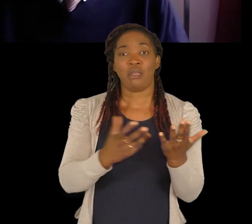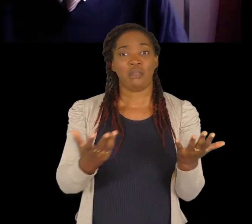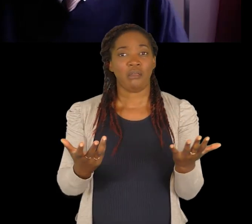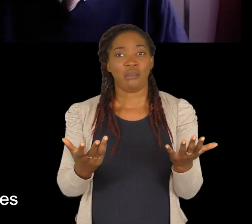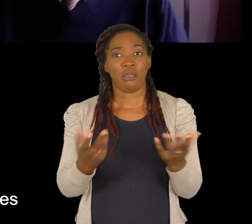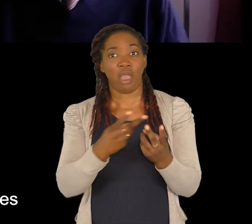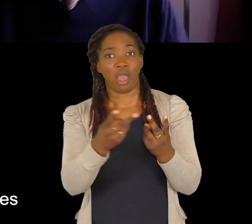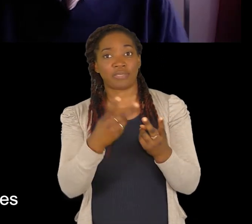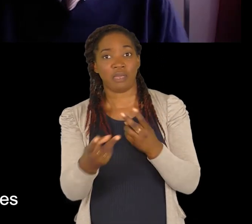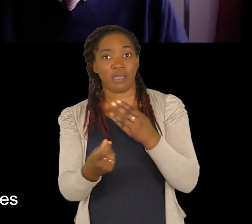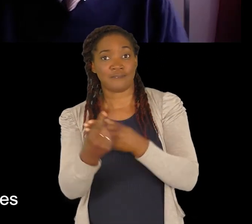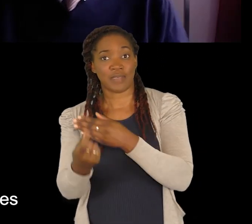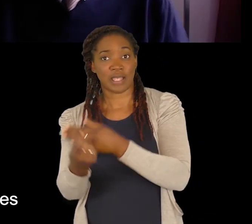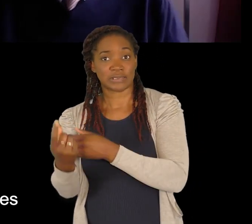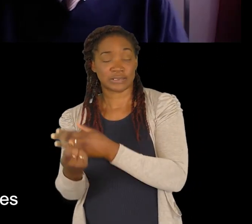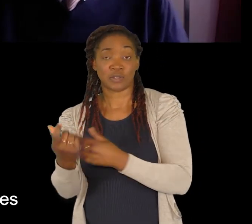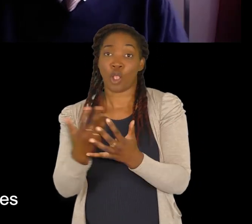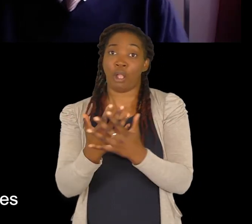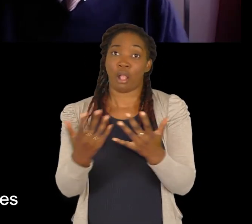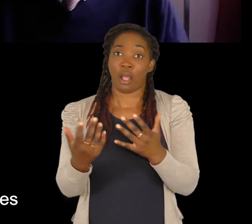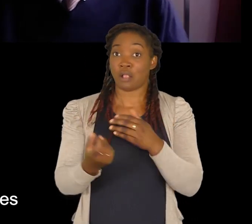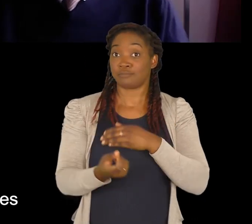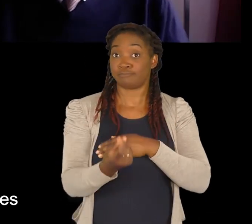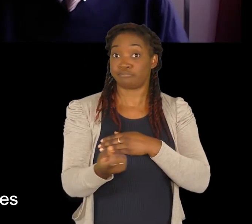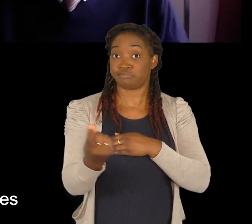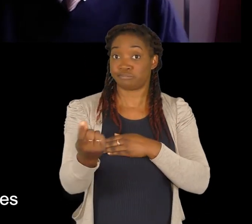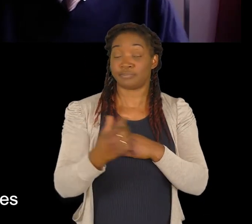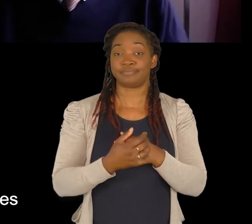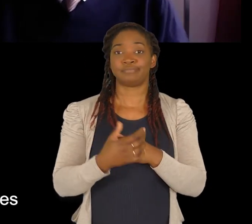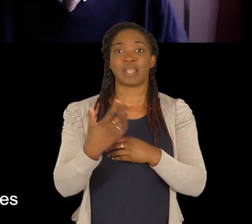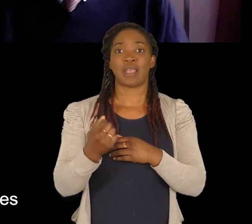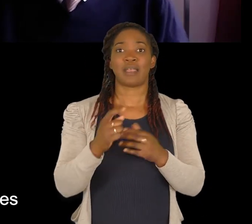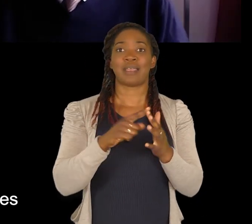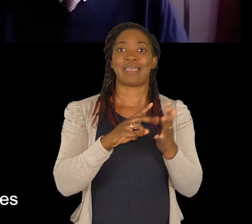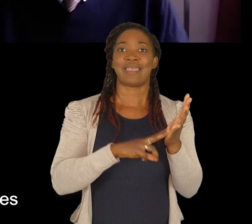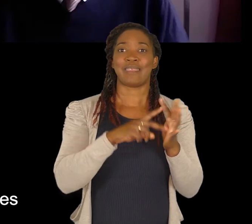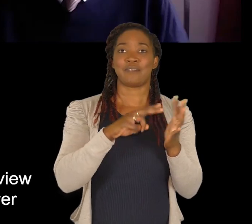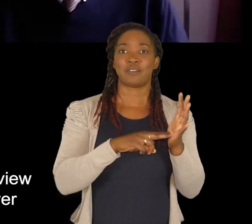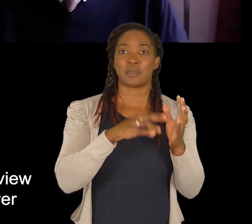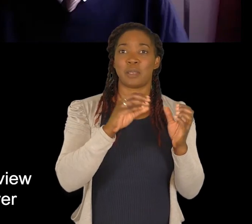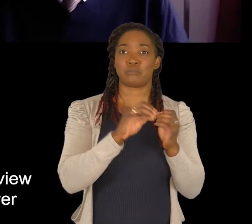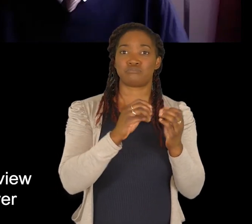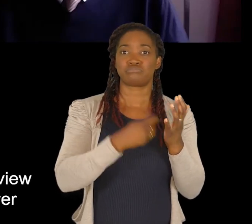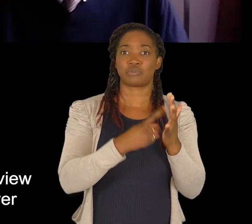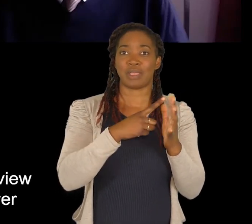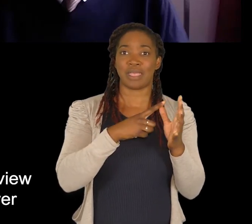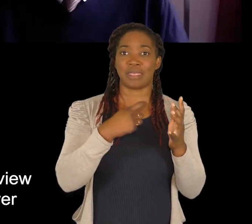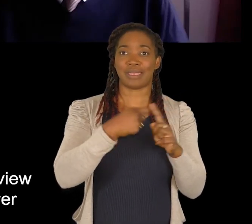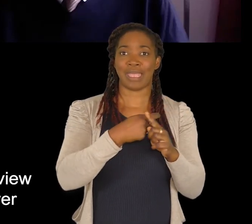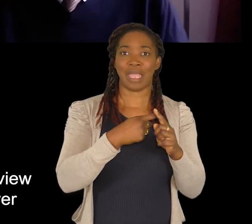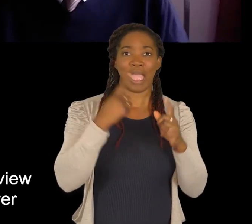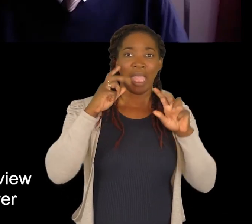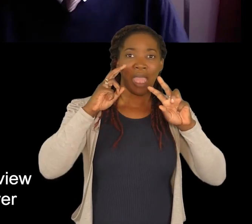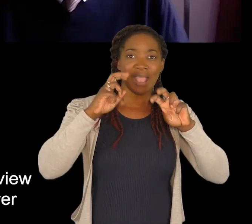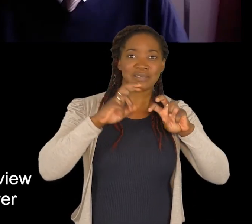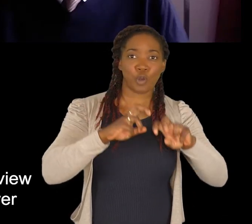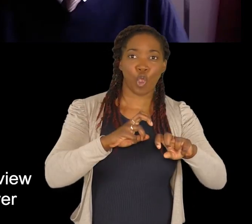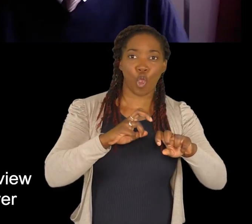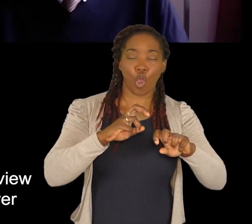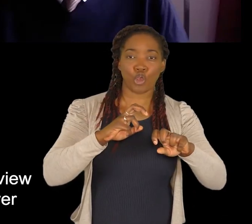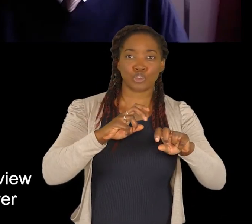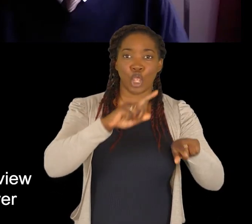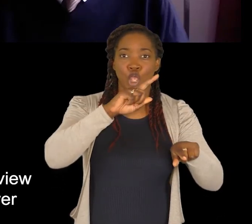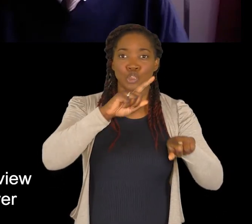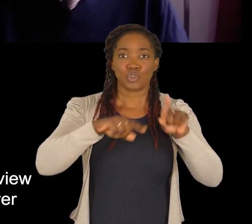for other events. We've got lots of events coming up. We've got Evenbreak Explores Neurodiversity, How to Succeed at